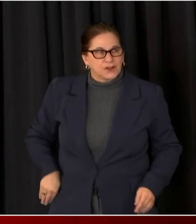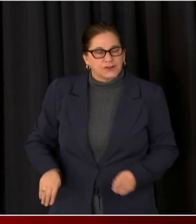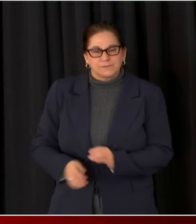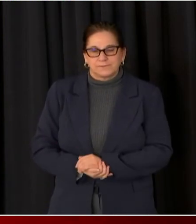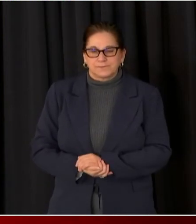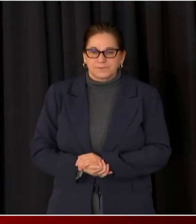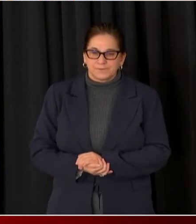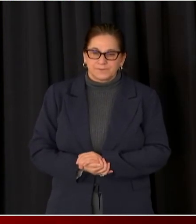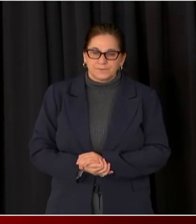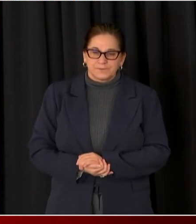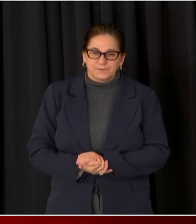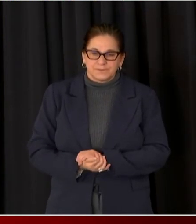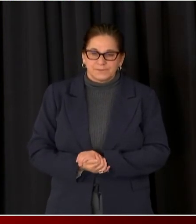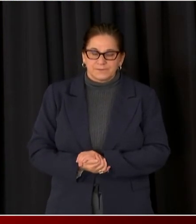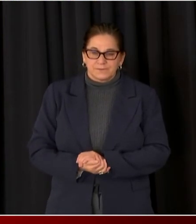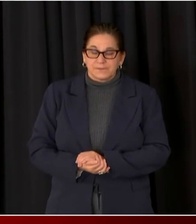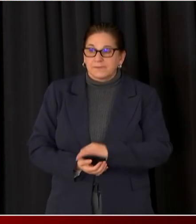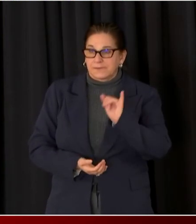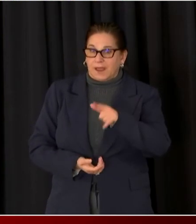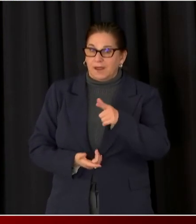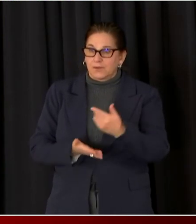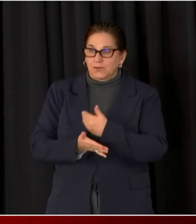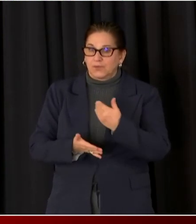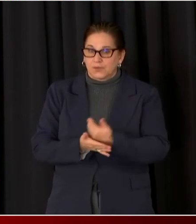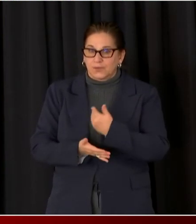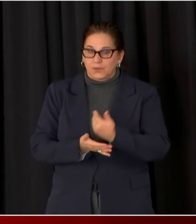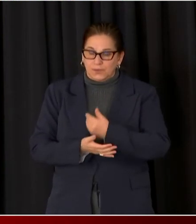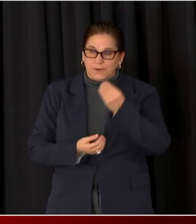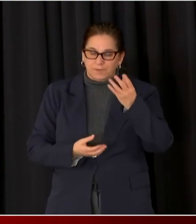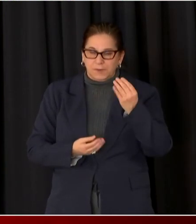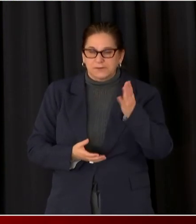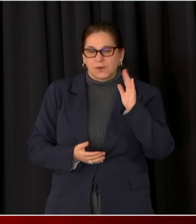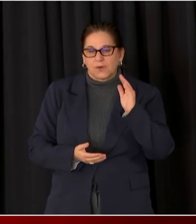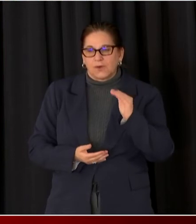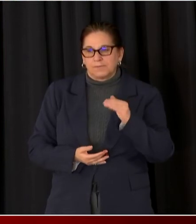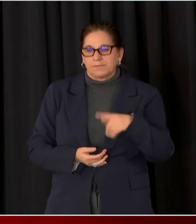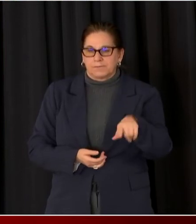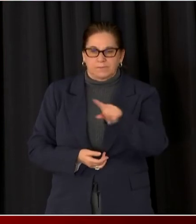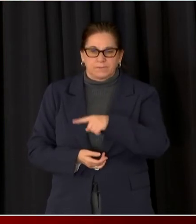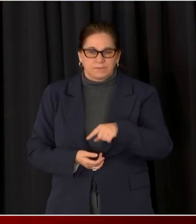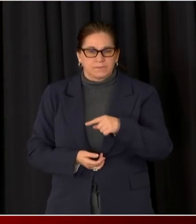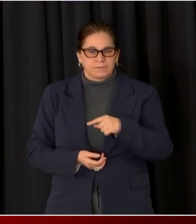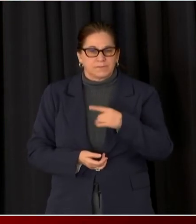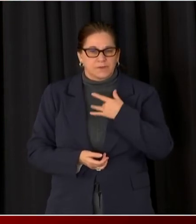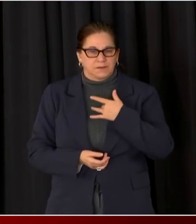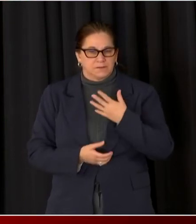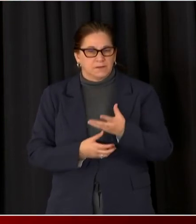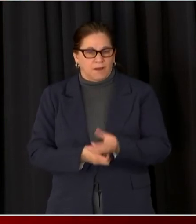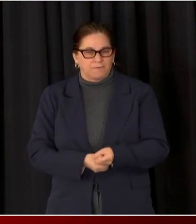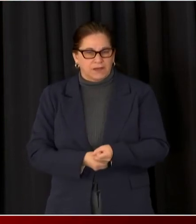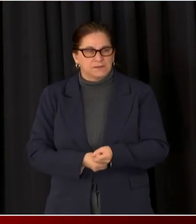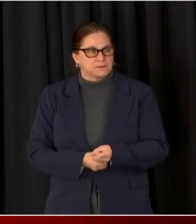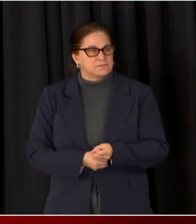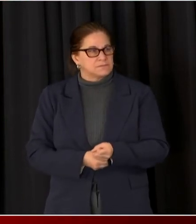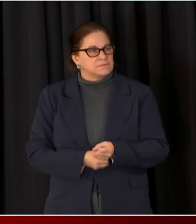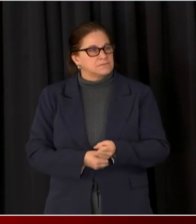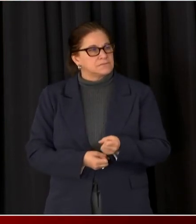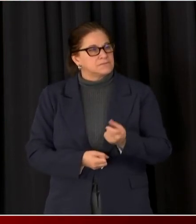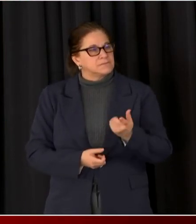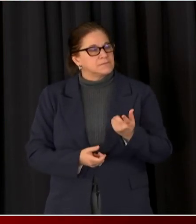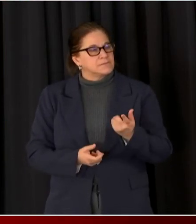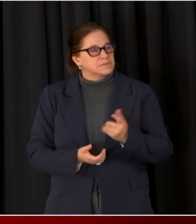people know what to expect in the coming days, weeks, and indeed months. And we are all very